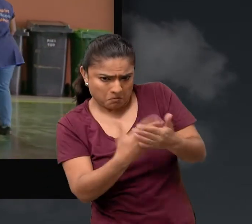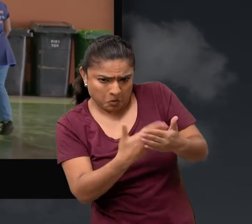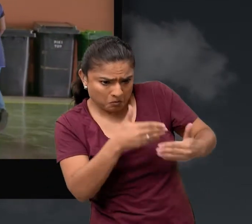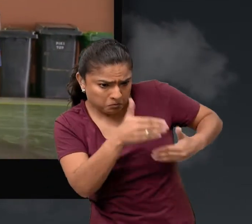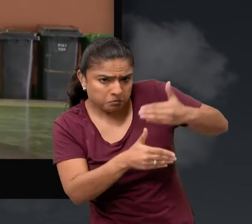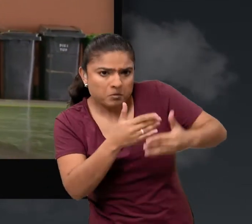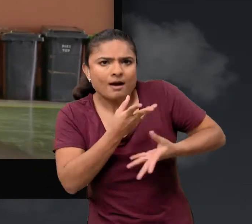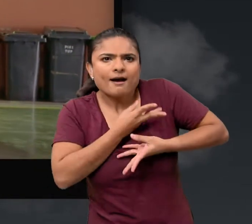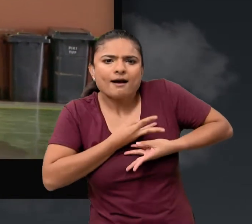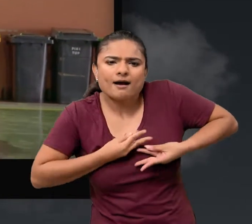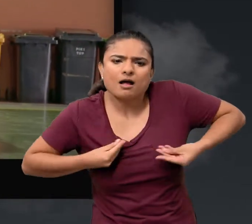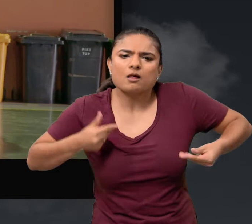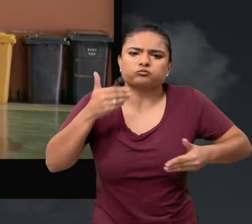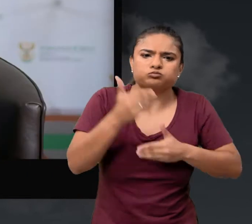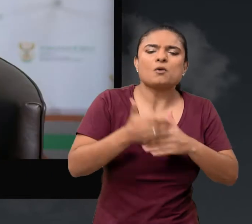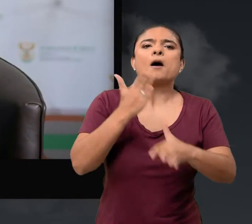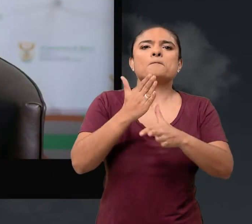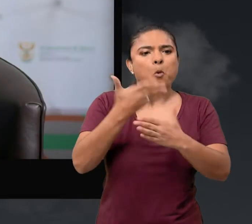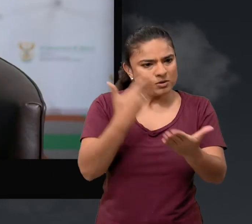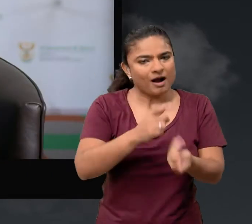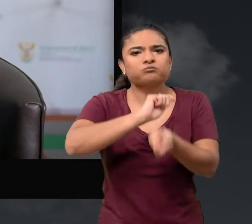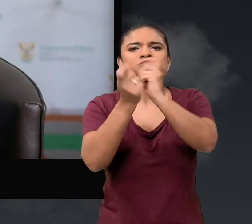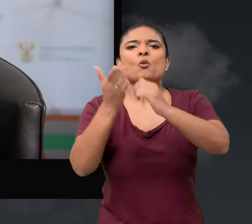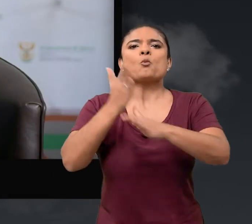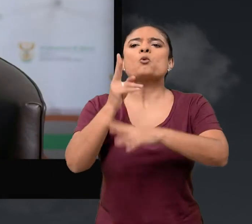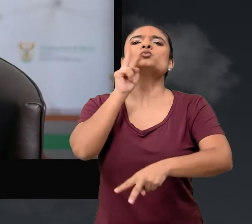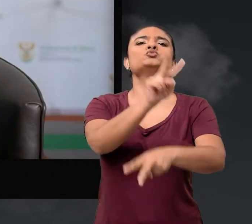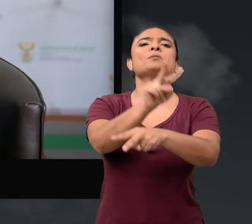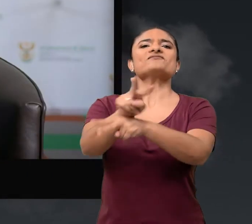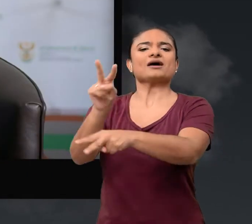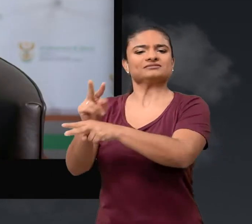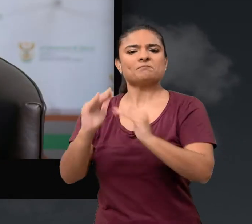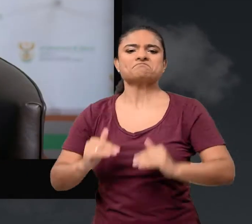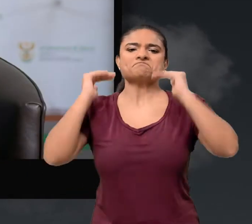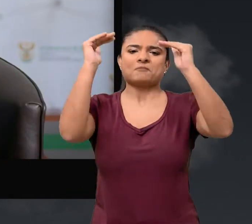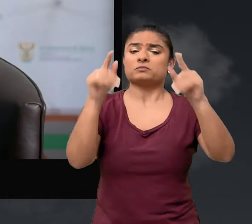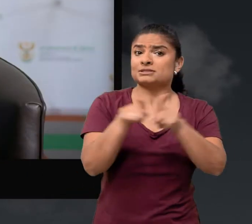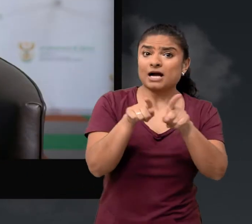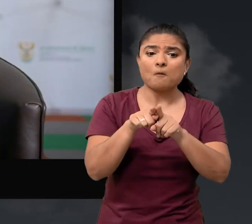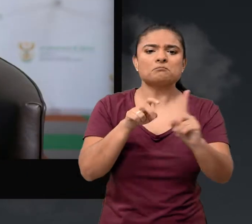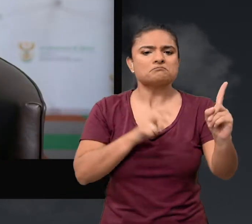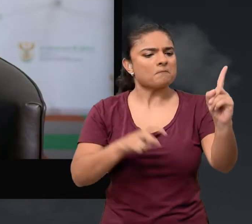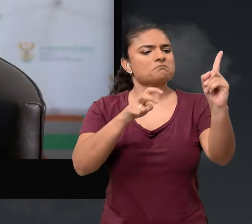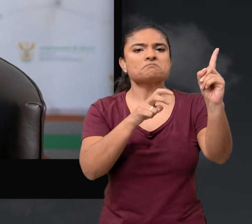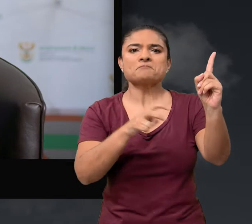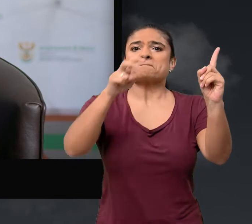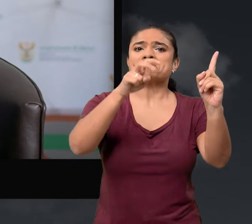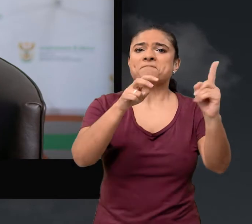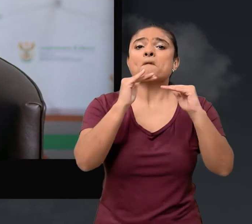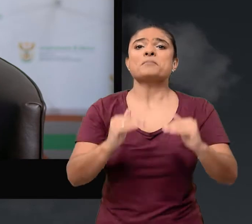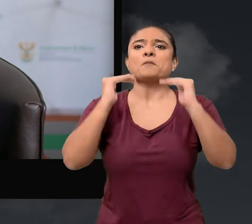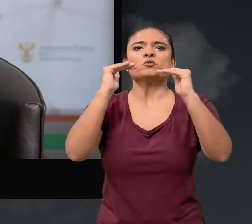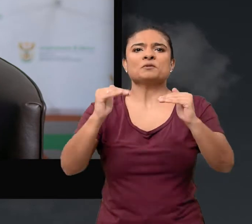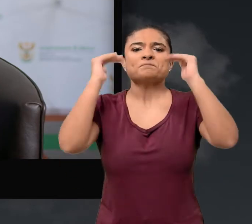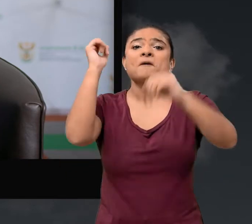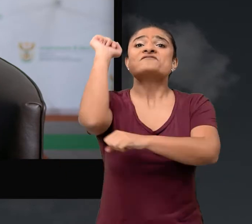and as they heal, those employees could also become supervisors. They can also move up the